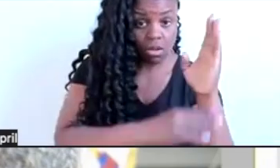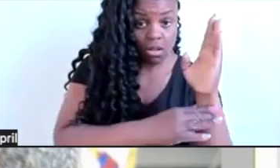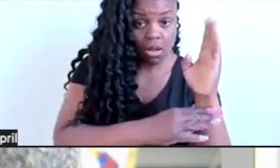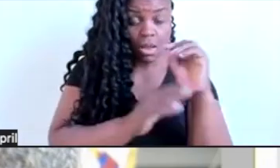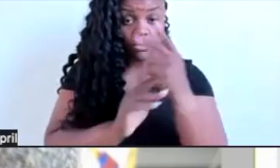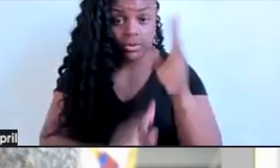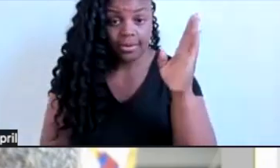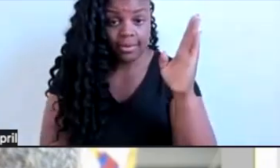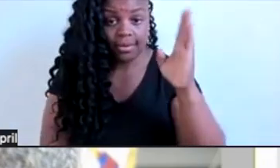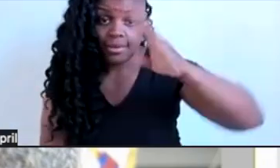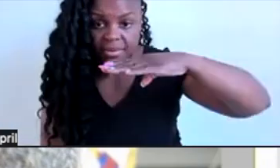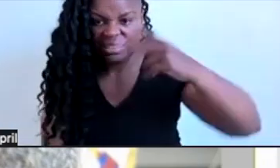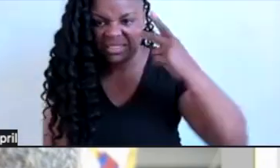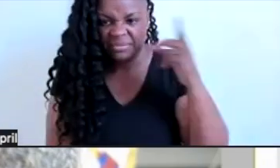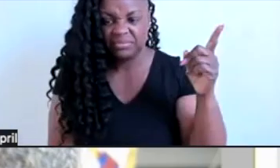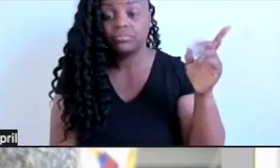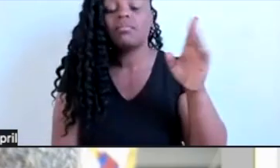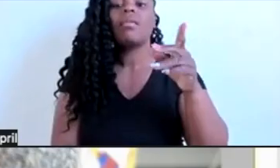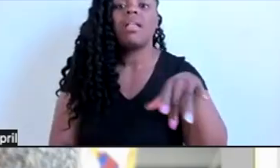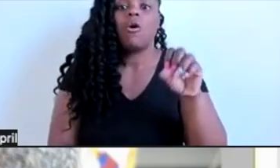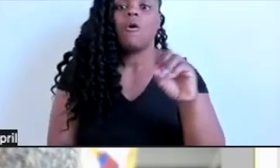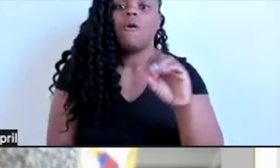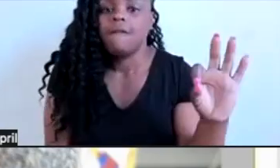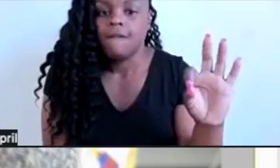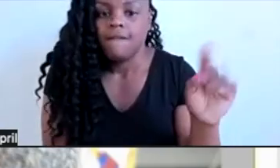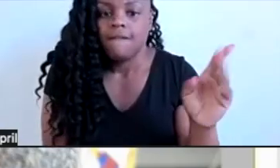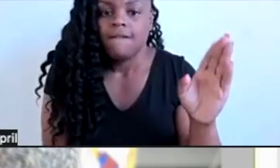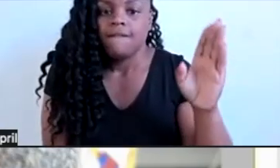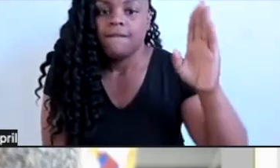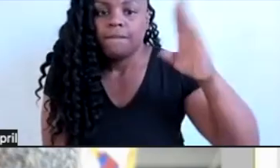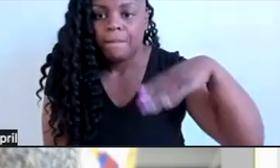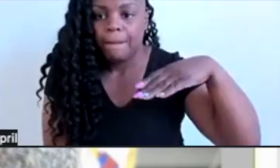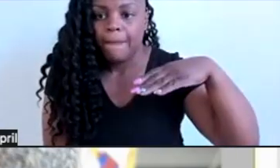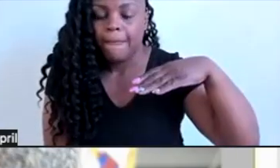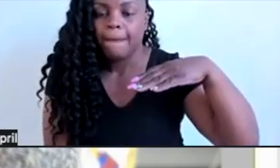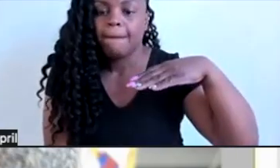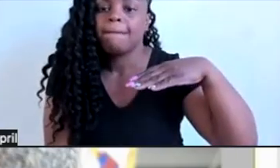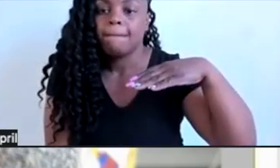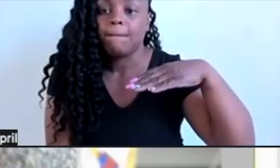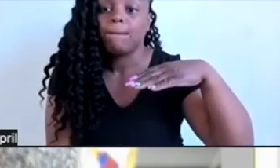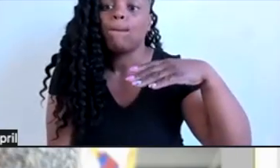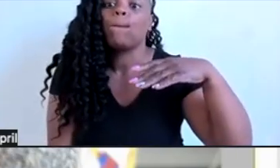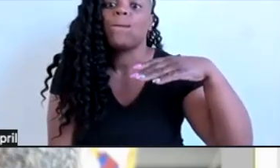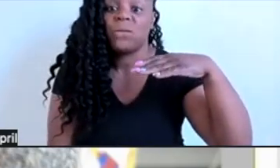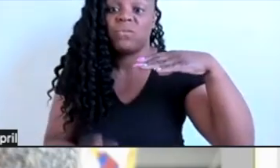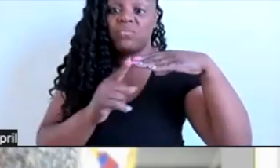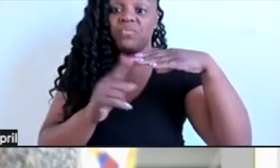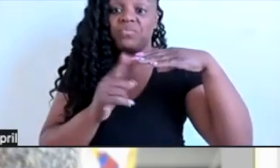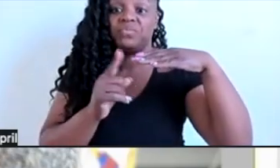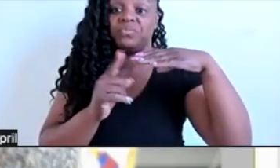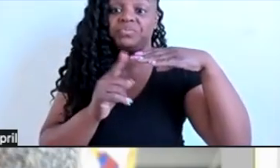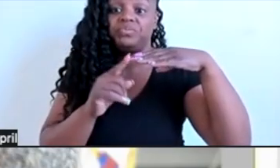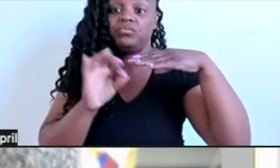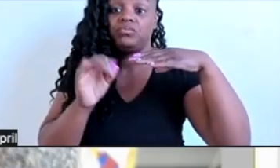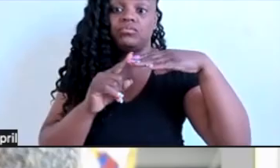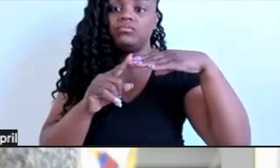off position. Once you've turned off the gas, don't turn it back on. Call your utility company and ask